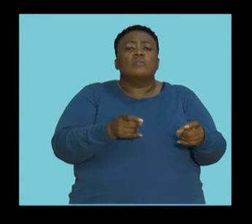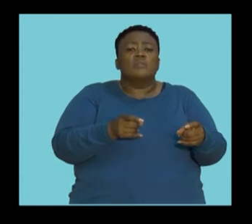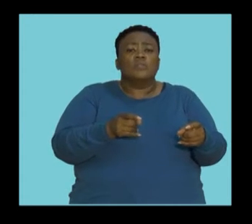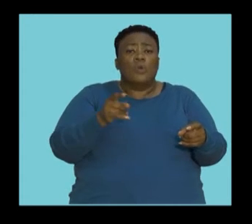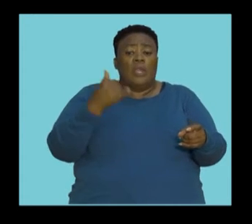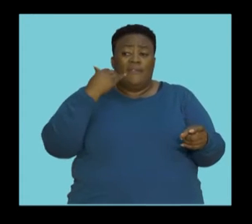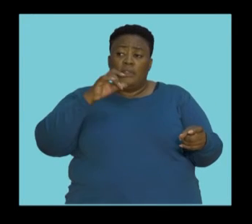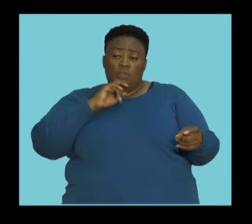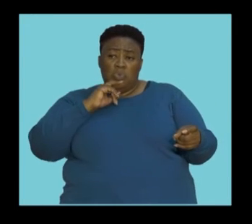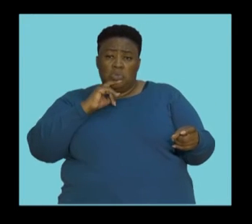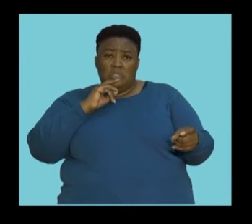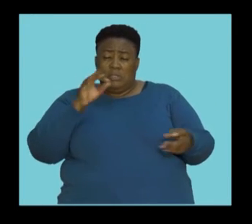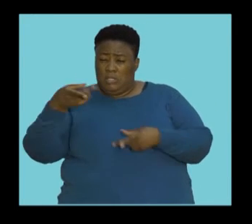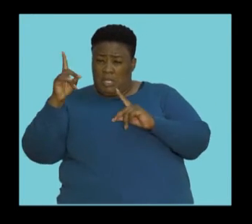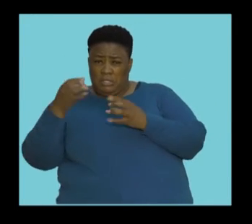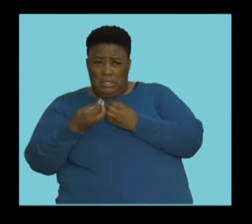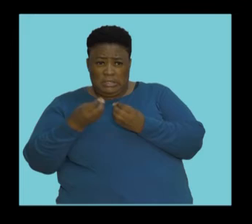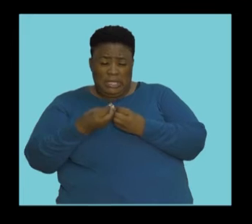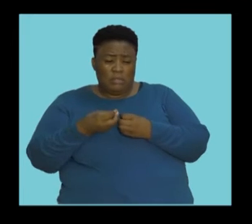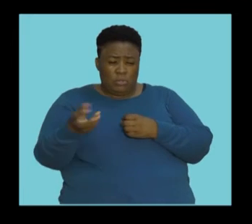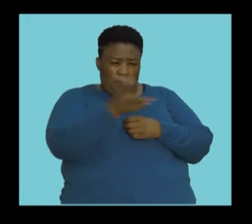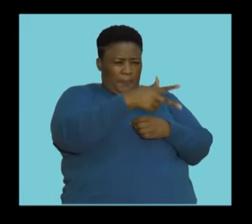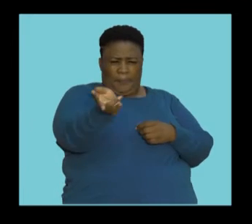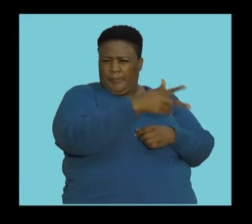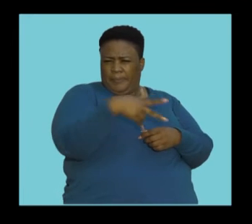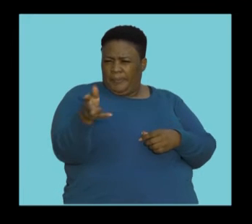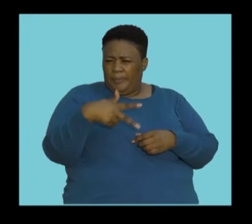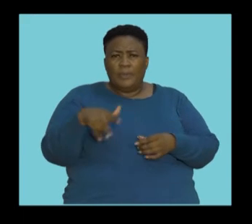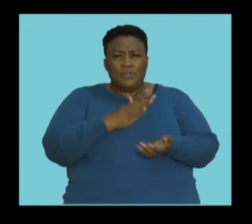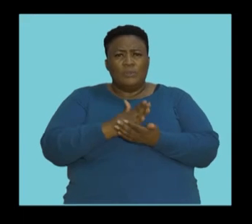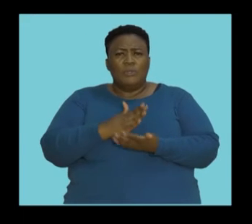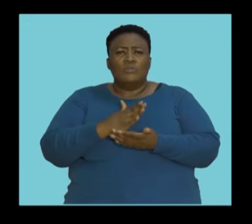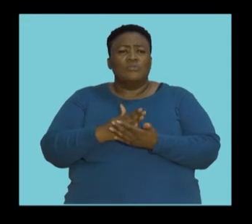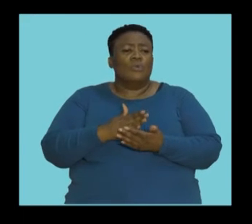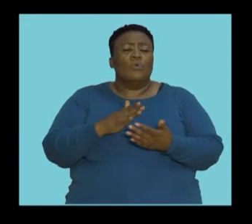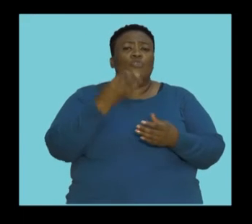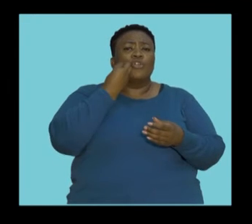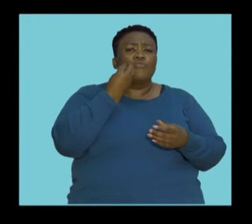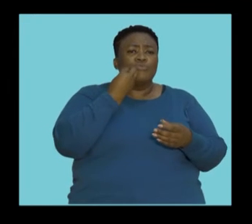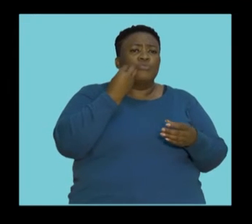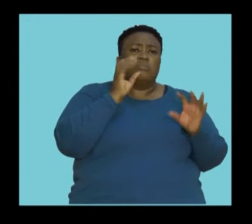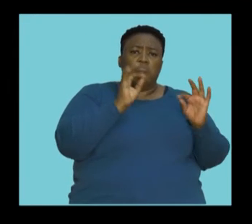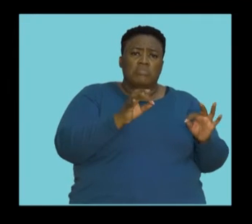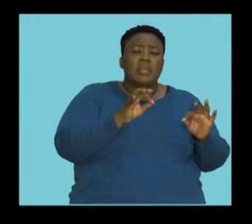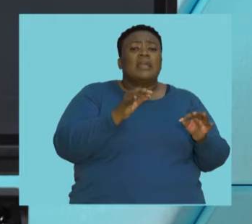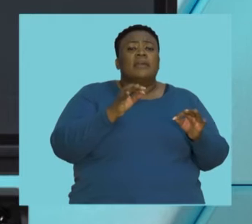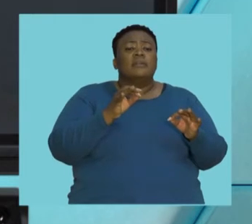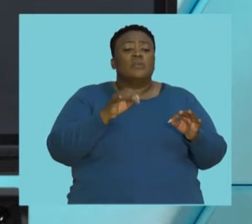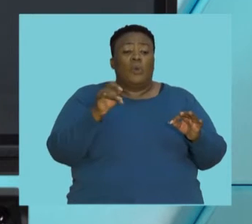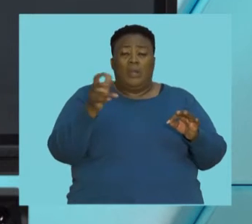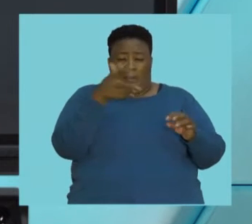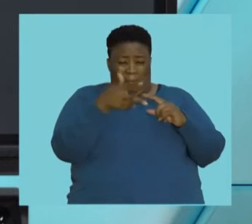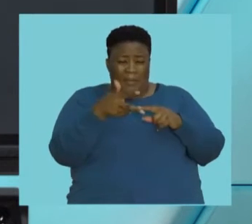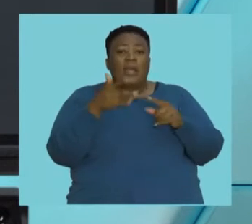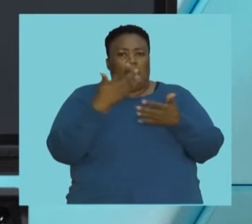his crop is something that he needs to consider. However, pest control can also impact on the quality of food. It also can impact